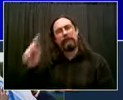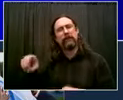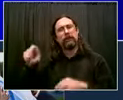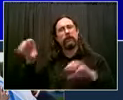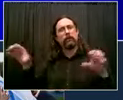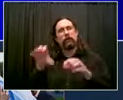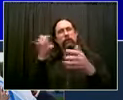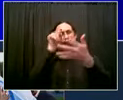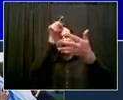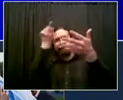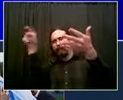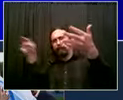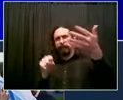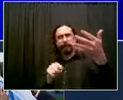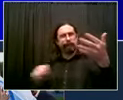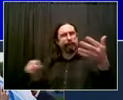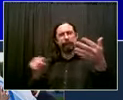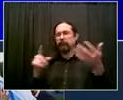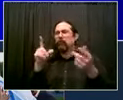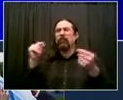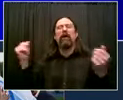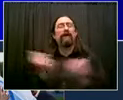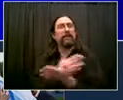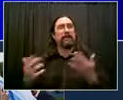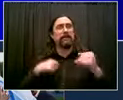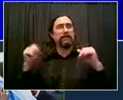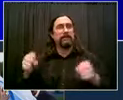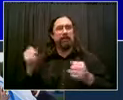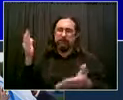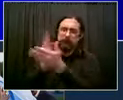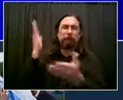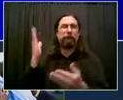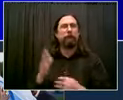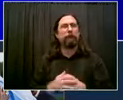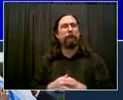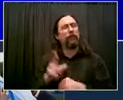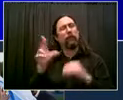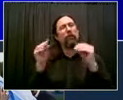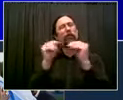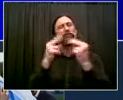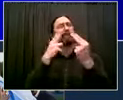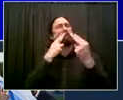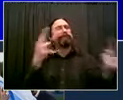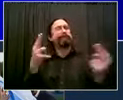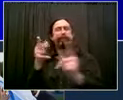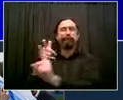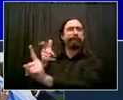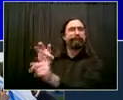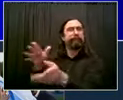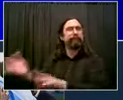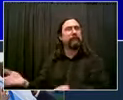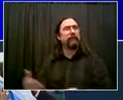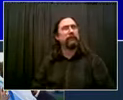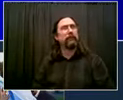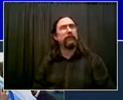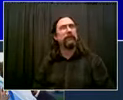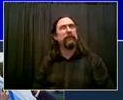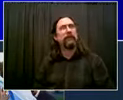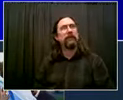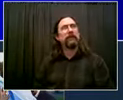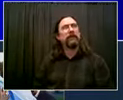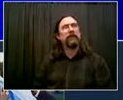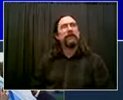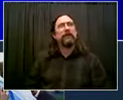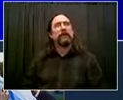We are doing everything we can here in this city, but we need help. We need help from the federal government. We need help from the state government.